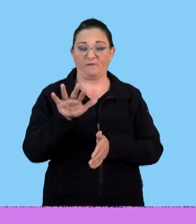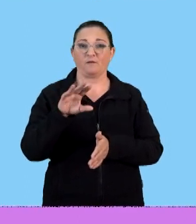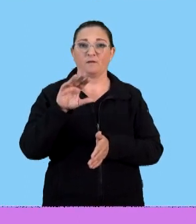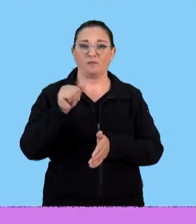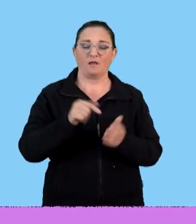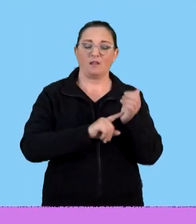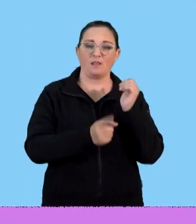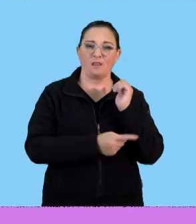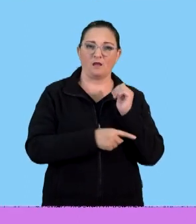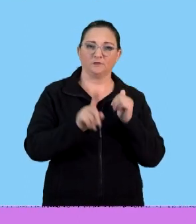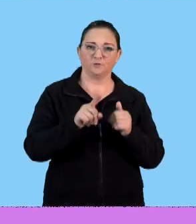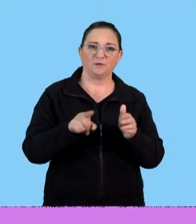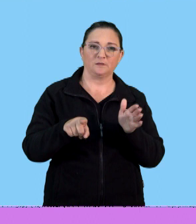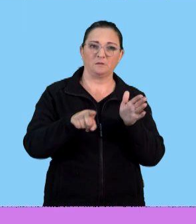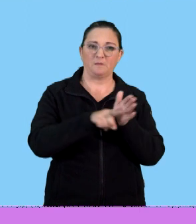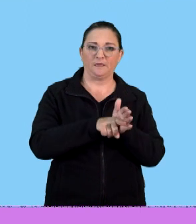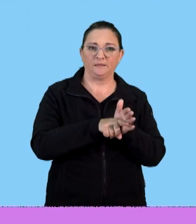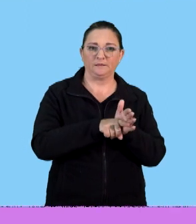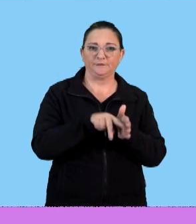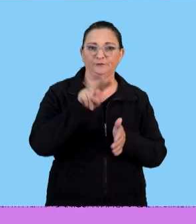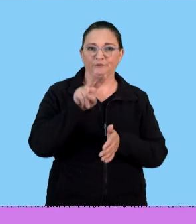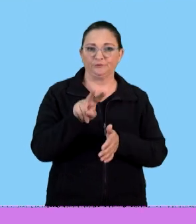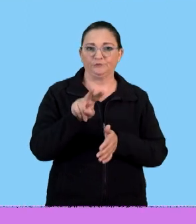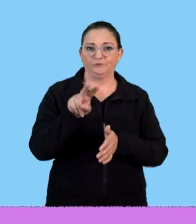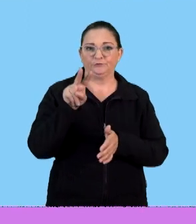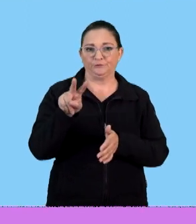another 95, and then last we have minus